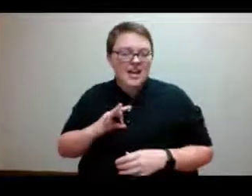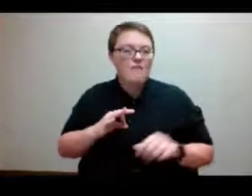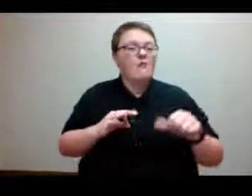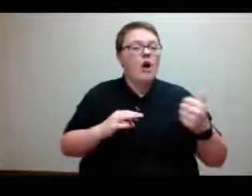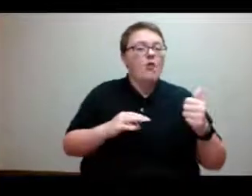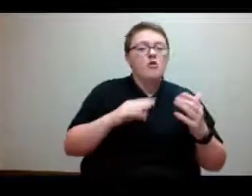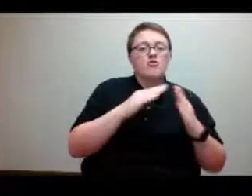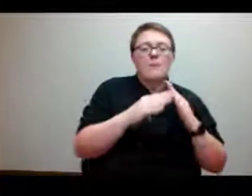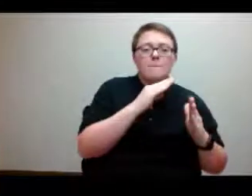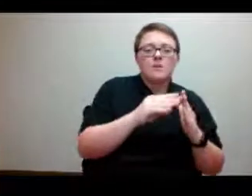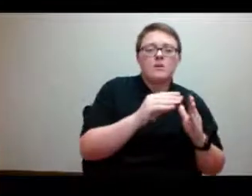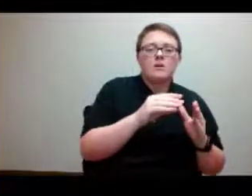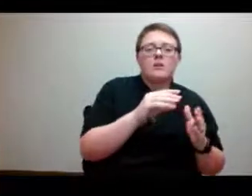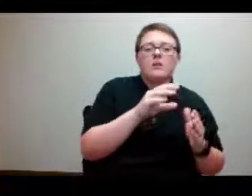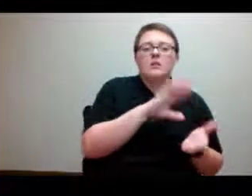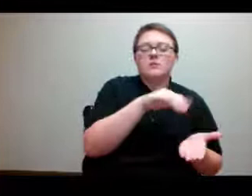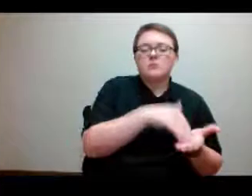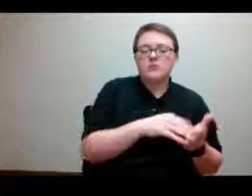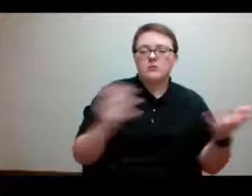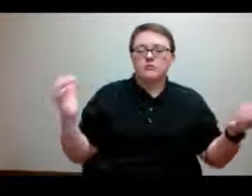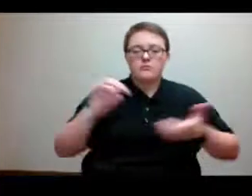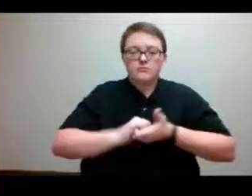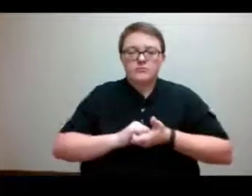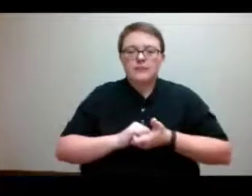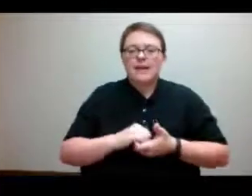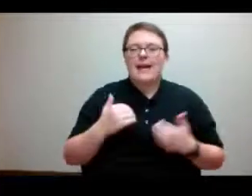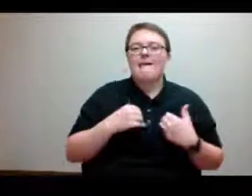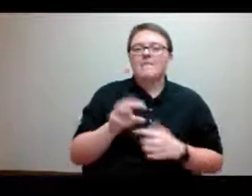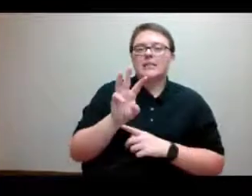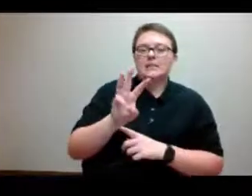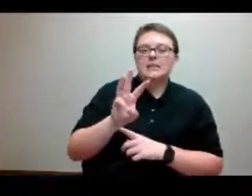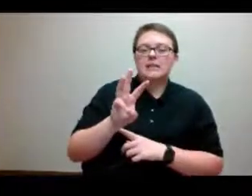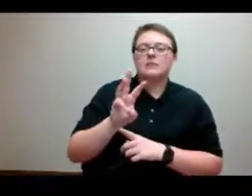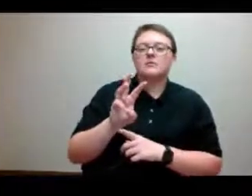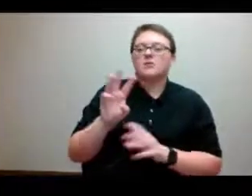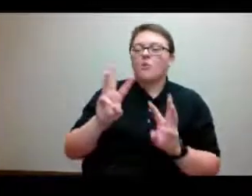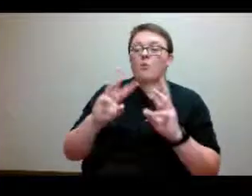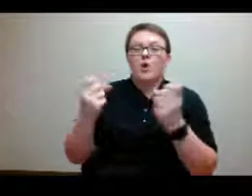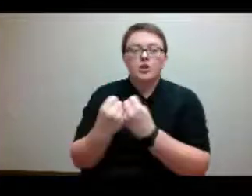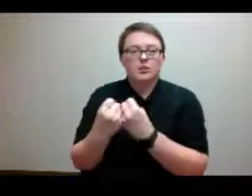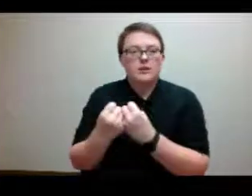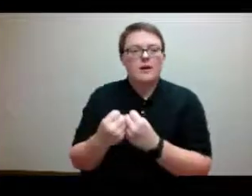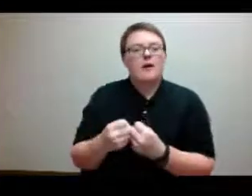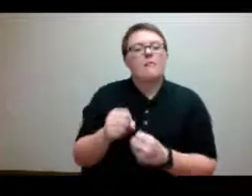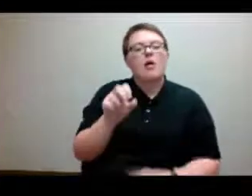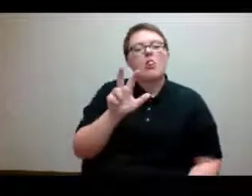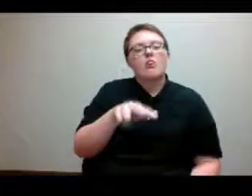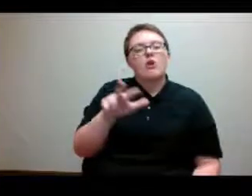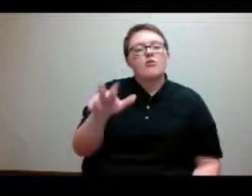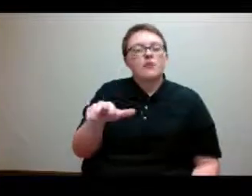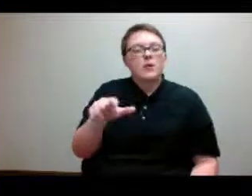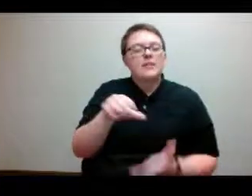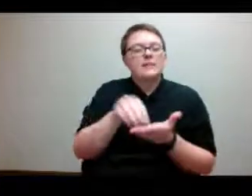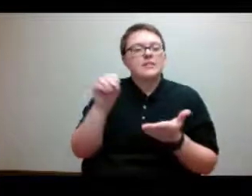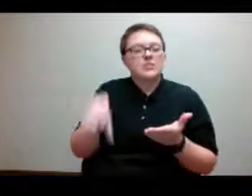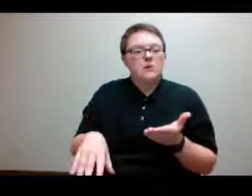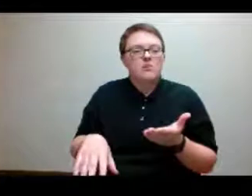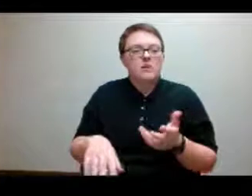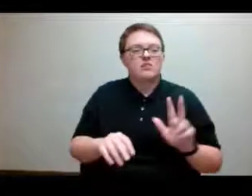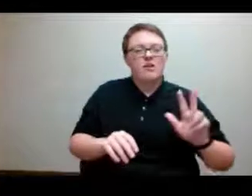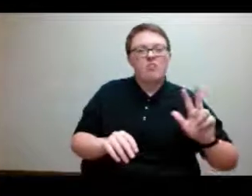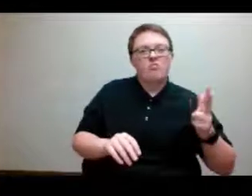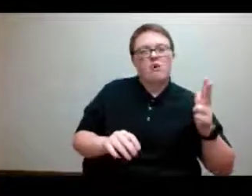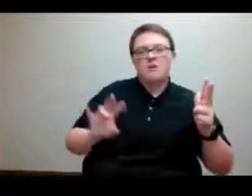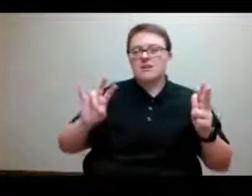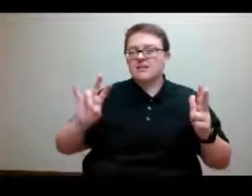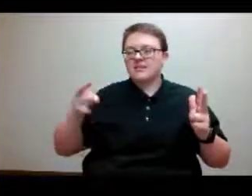ended up offering 6 virtual workshops attended by 33 students, 3rd through 7th graders from 8 different zip